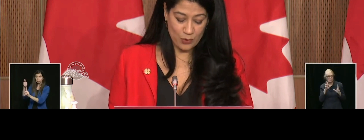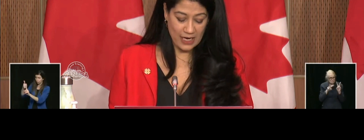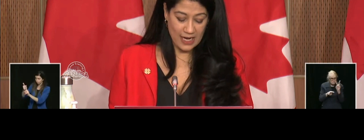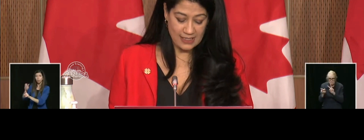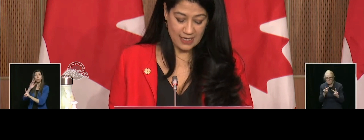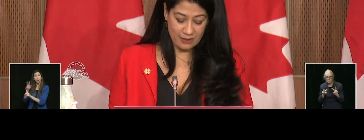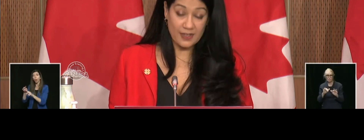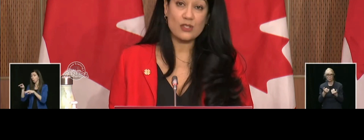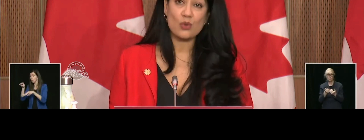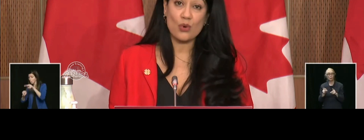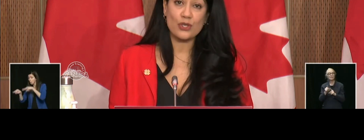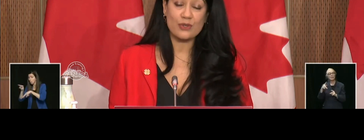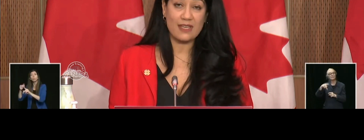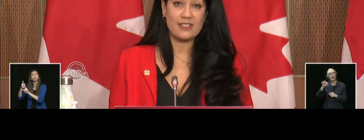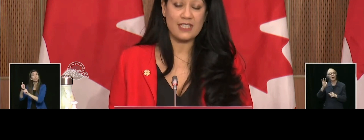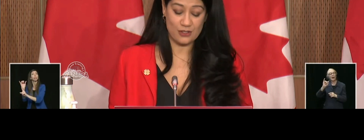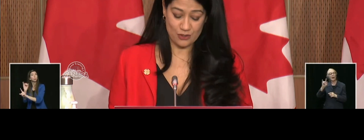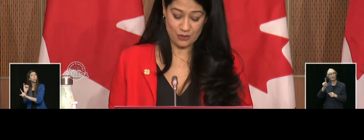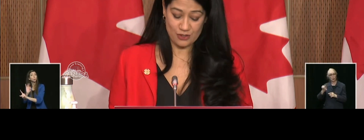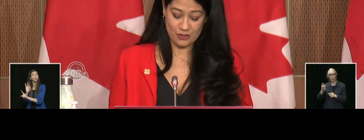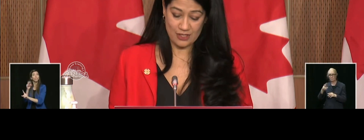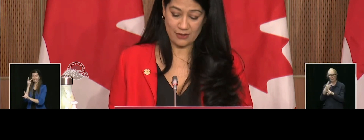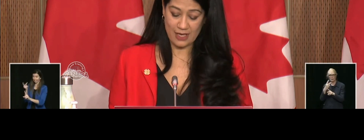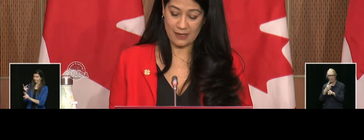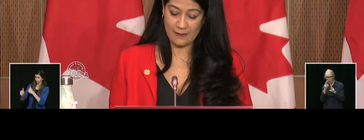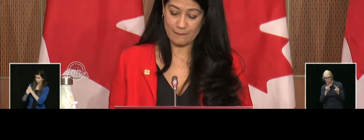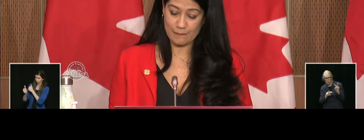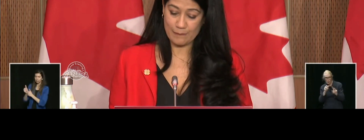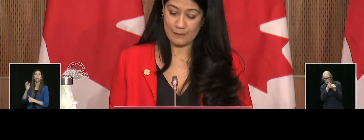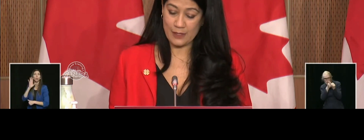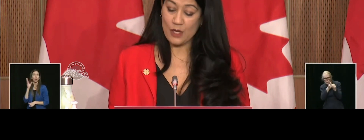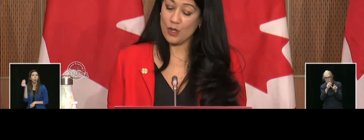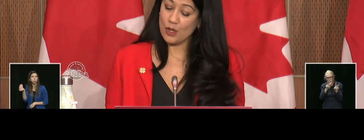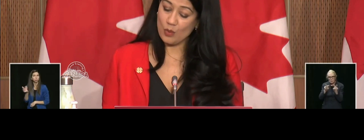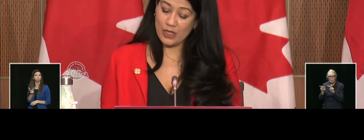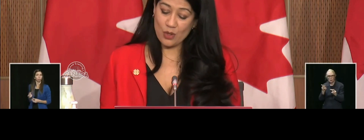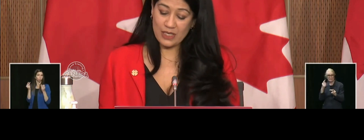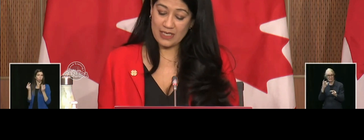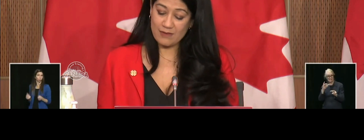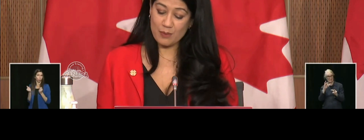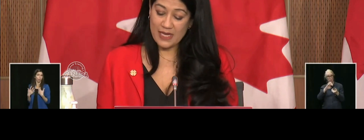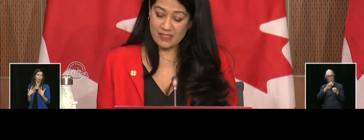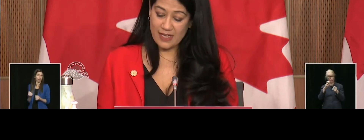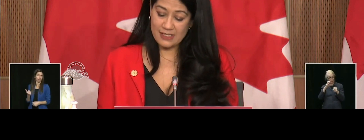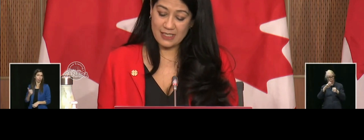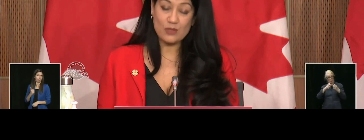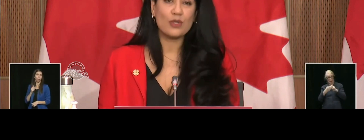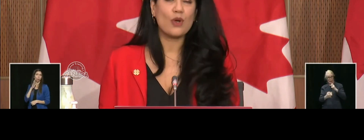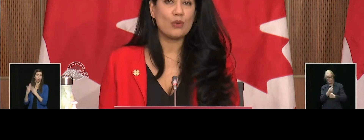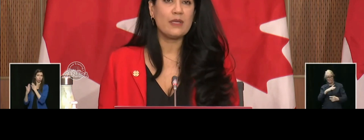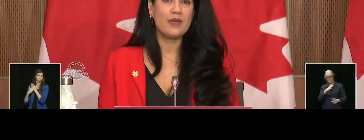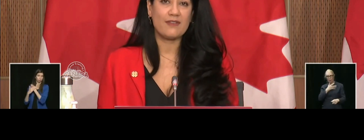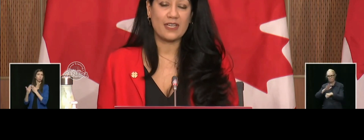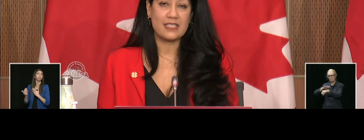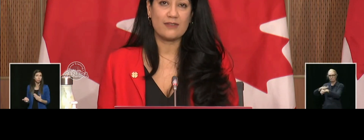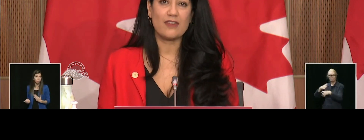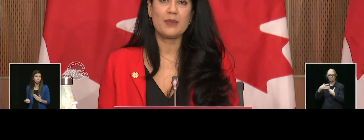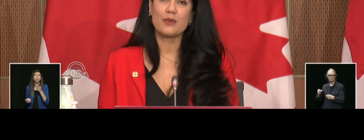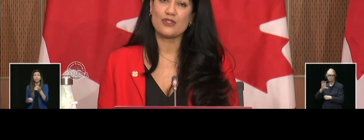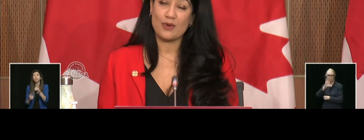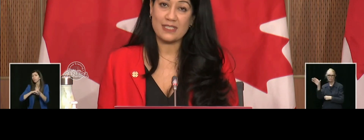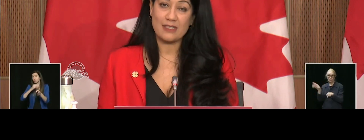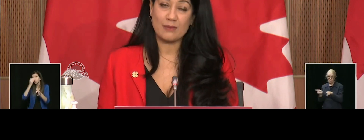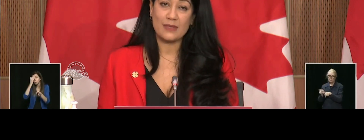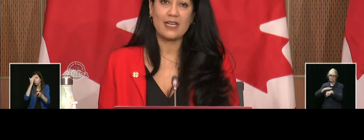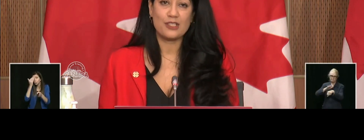and report any side effects or new safety concerns to Health Canada. We know that even the best vaccines will only be effective if